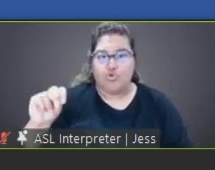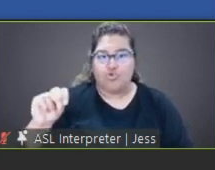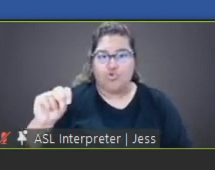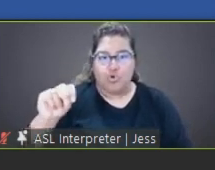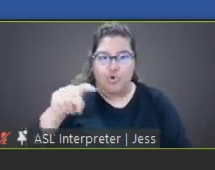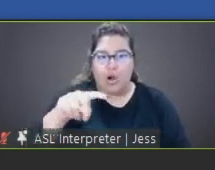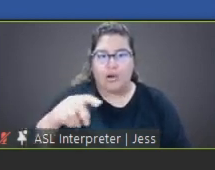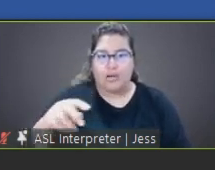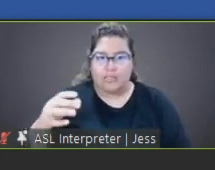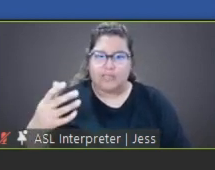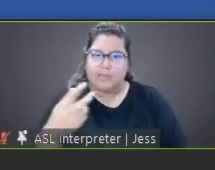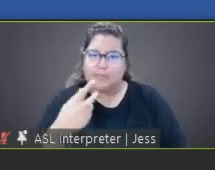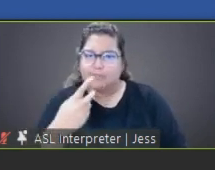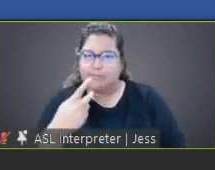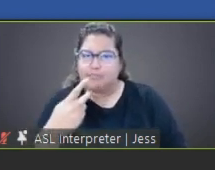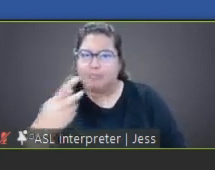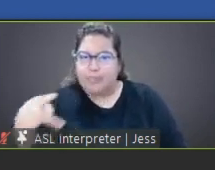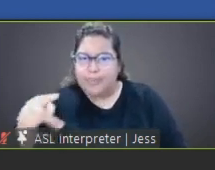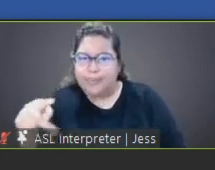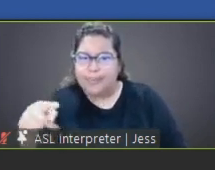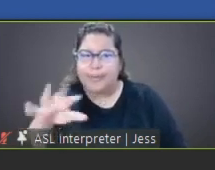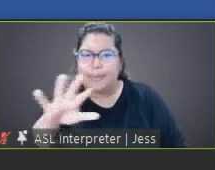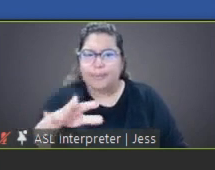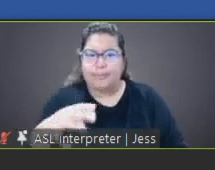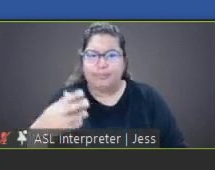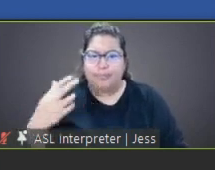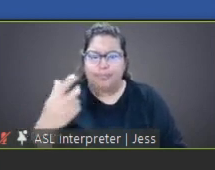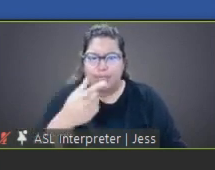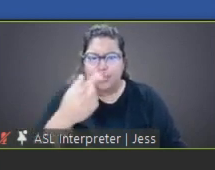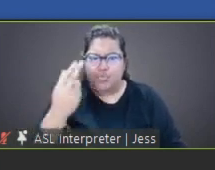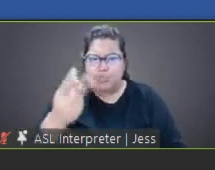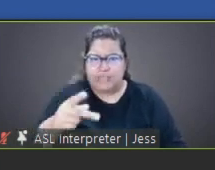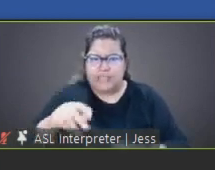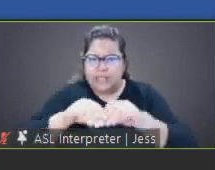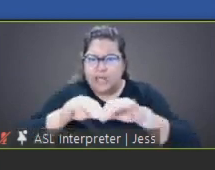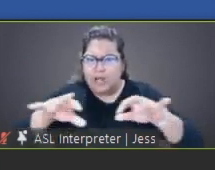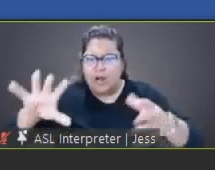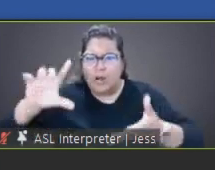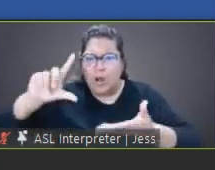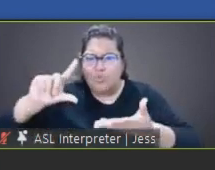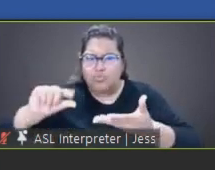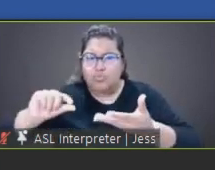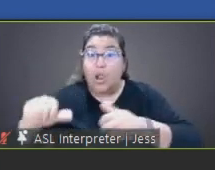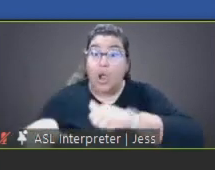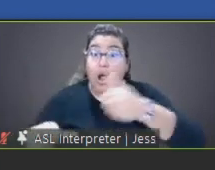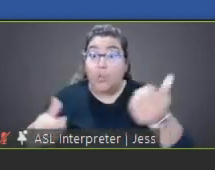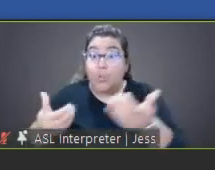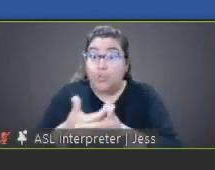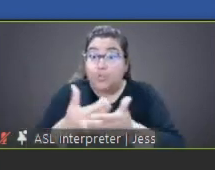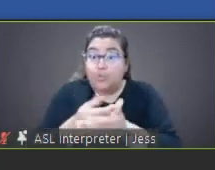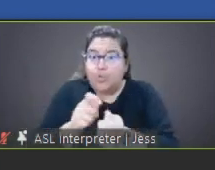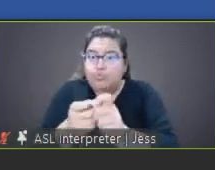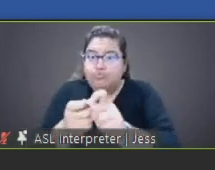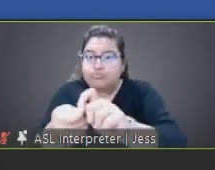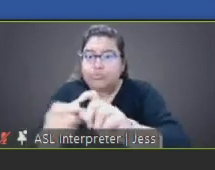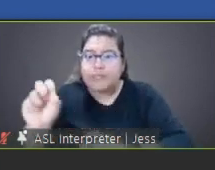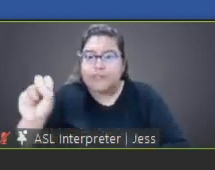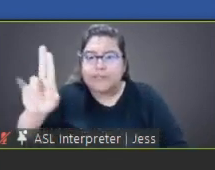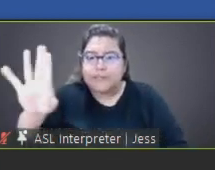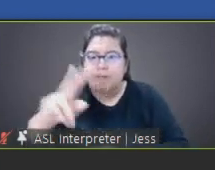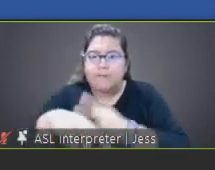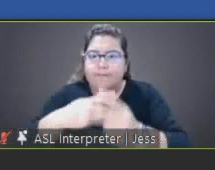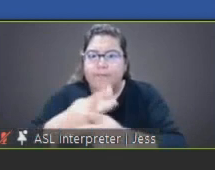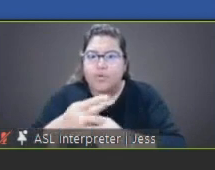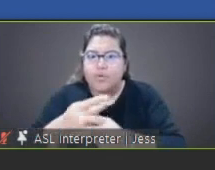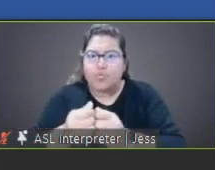transmitted in the state due to that subvariant are shrinking over time and are being replaced by some of these newer subvariants with those concerning characteristics.